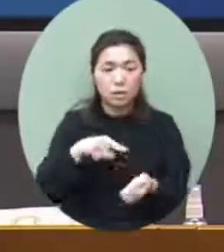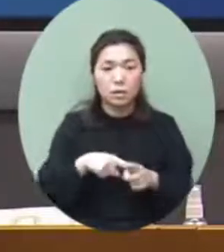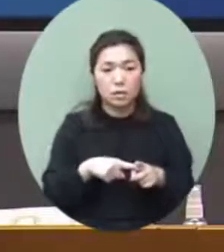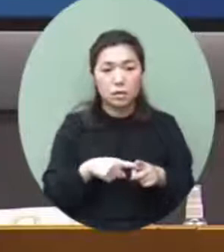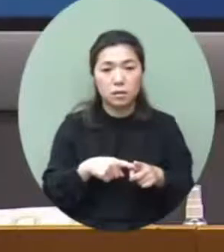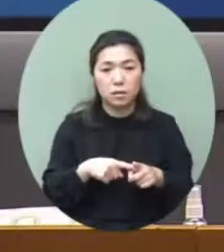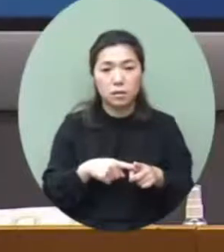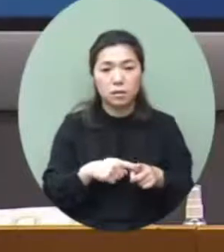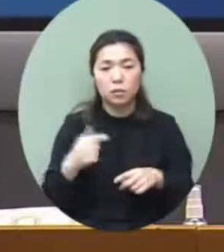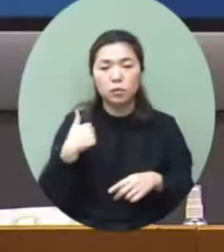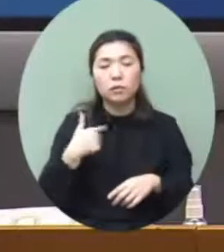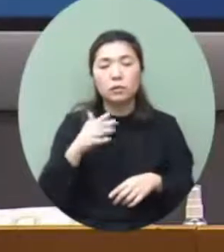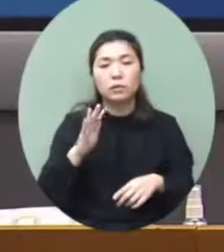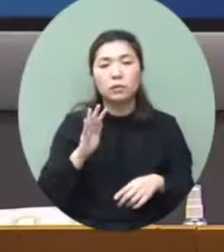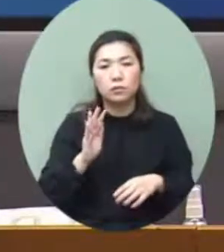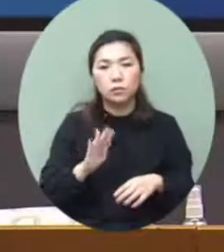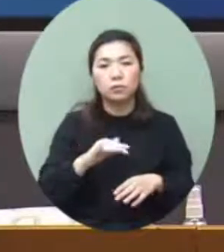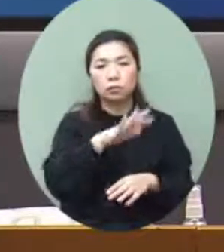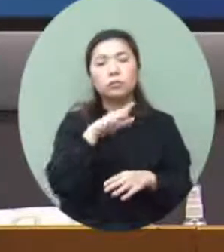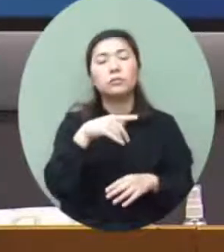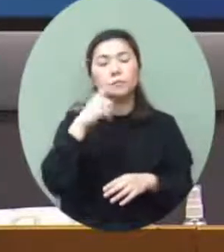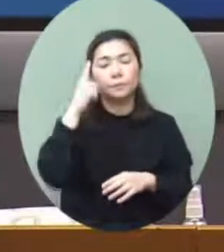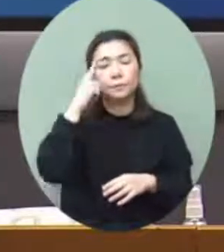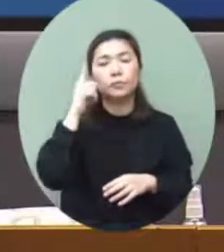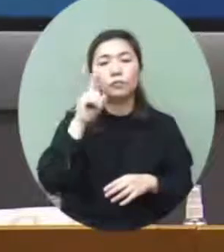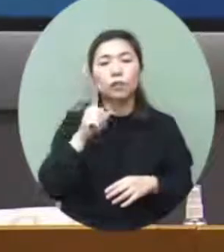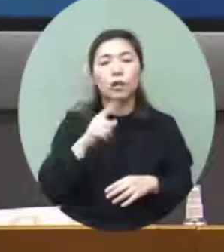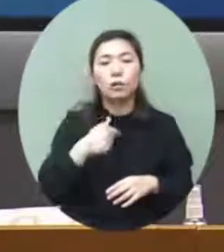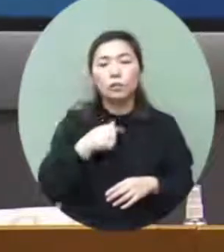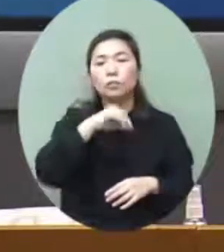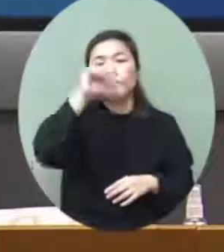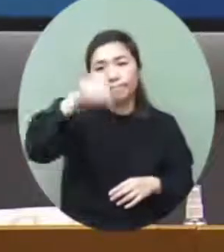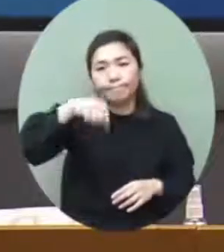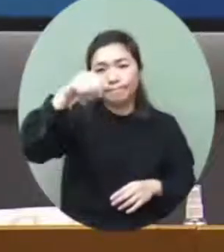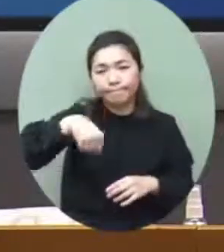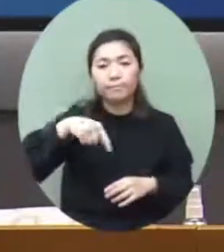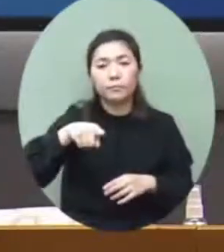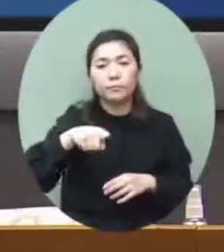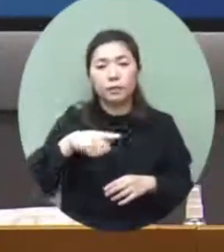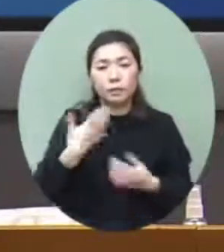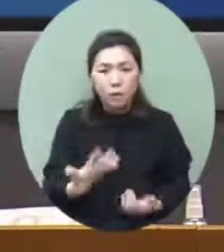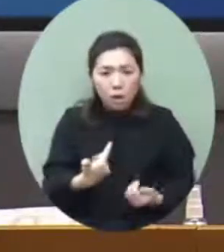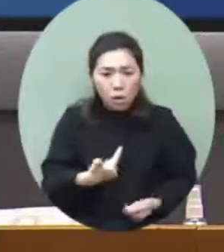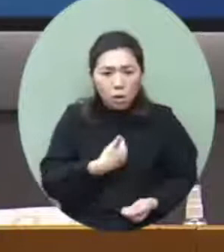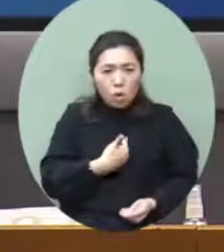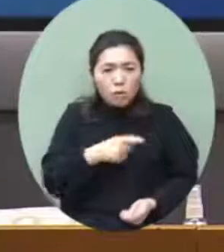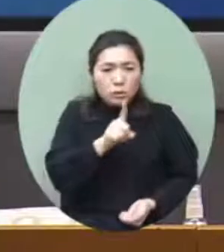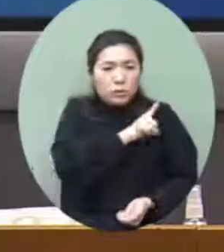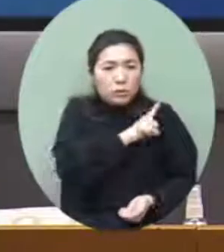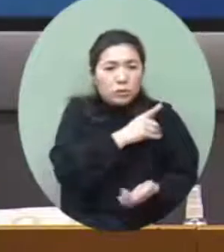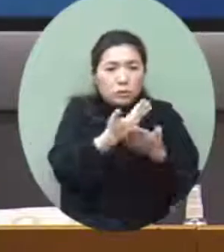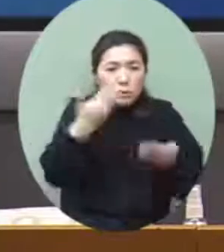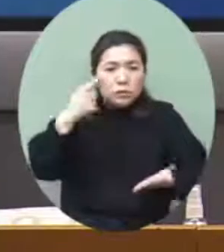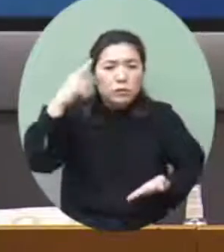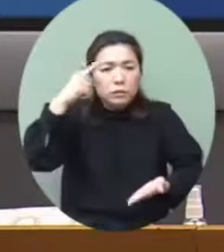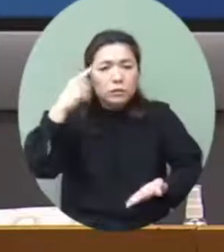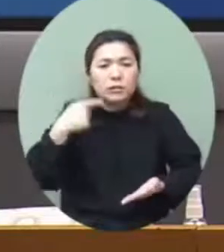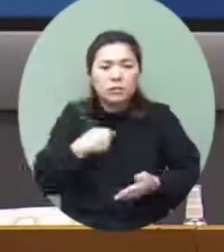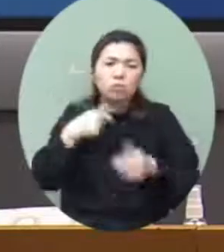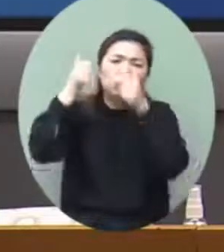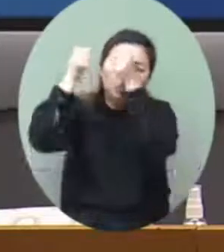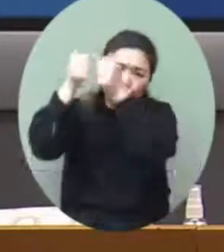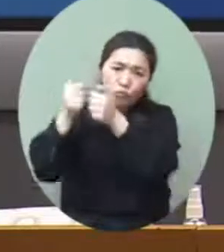how the mainland medical staff can assist in treating patients here. I hope the media can